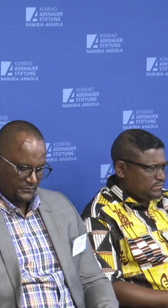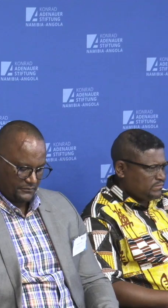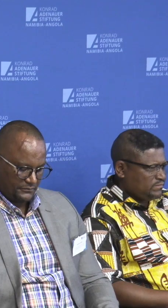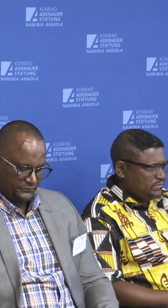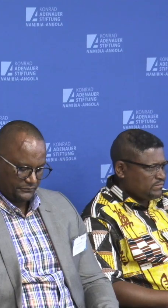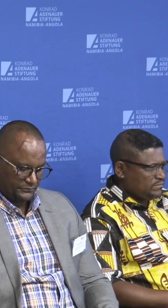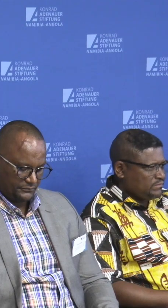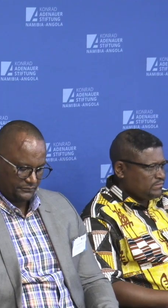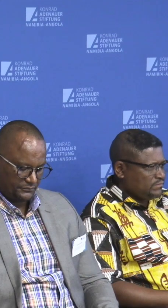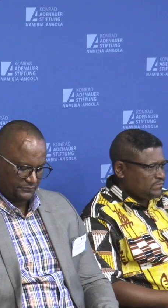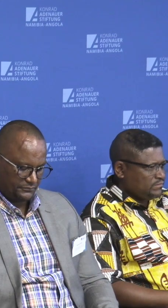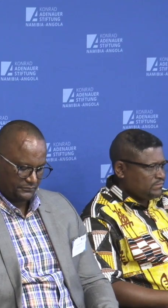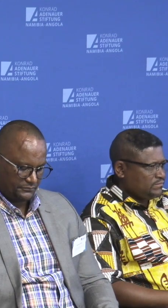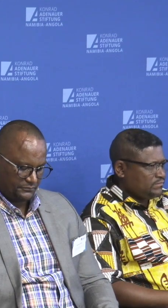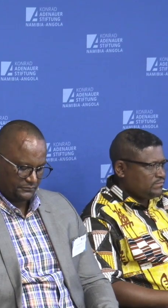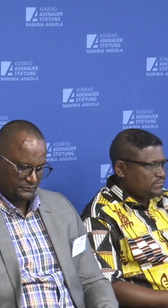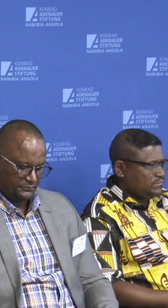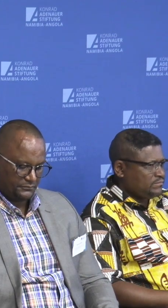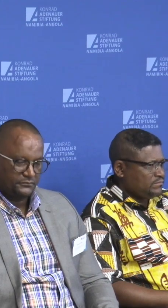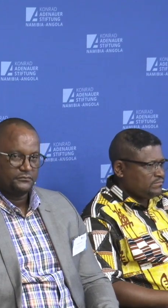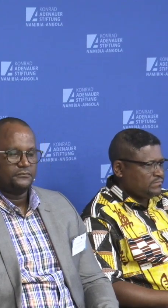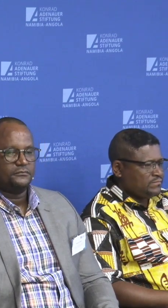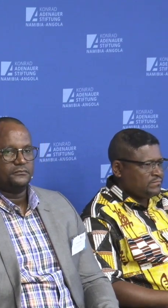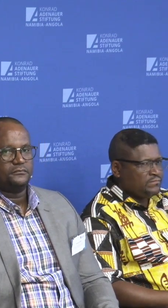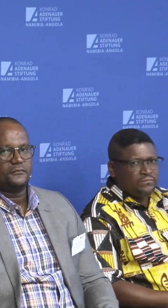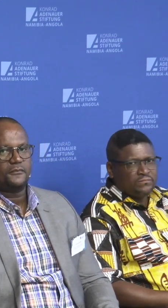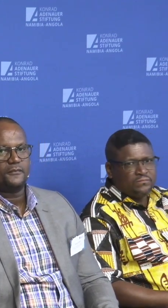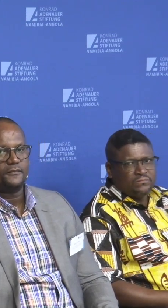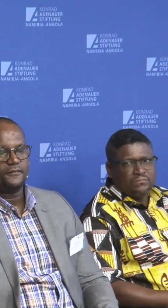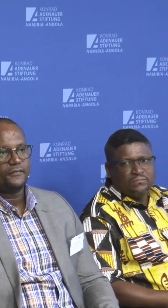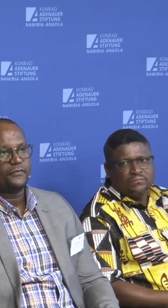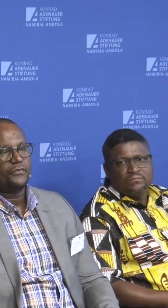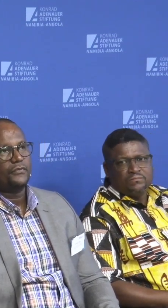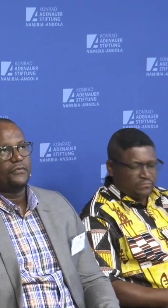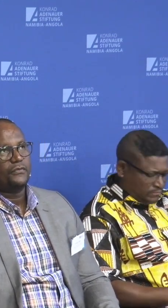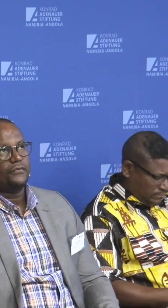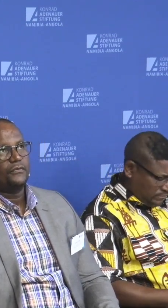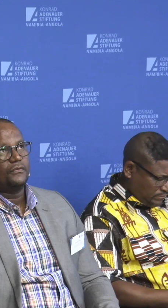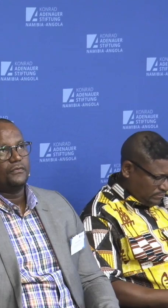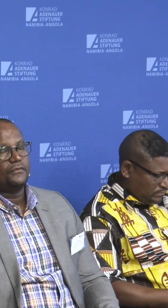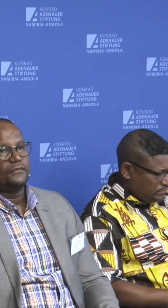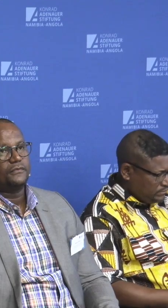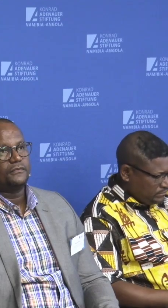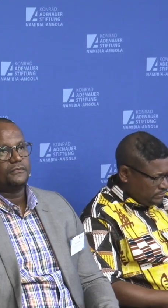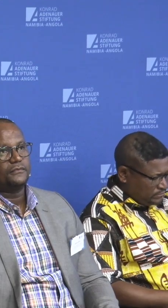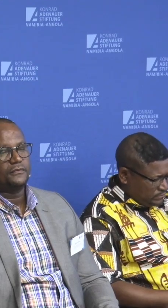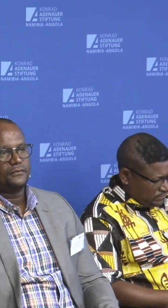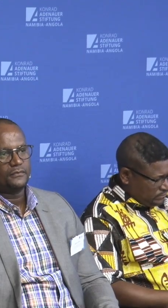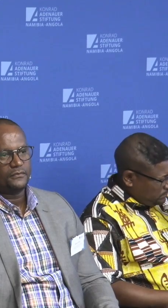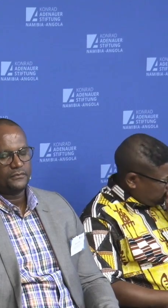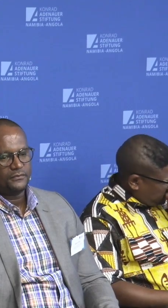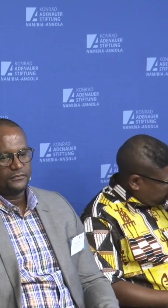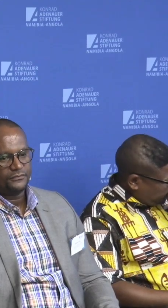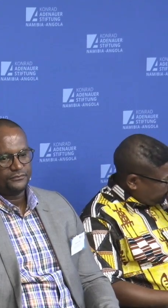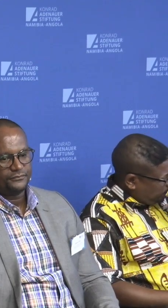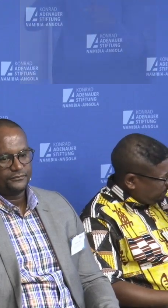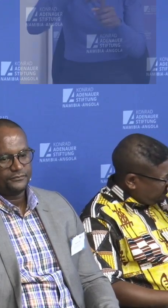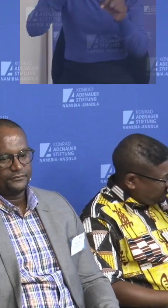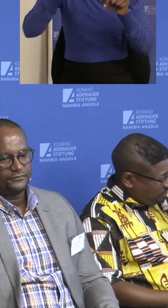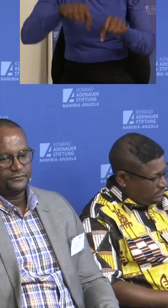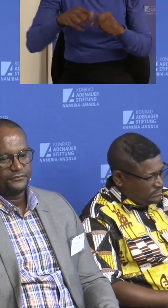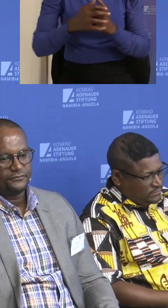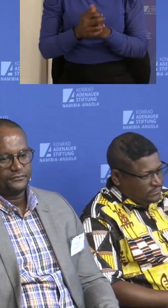Foundation. Well, if I see you around, I'm really proud to see that so many participants joined us